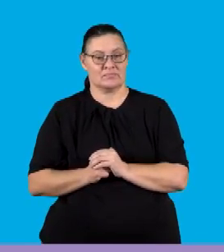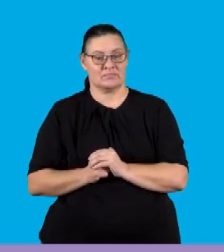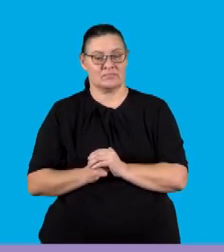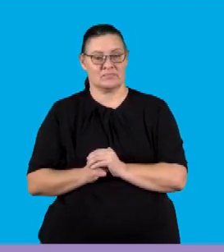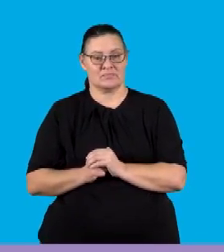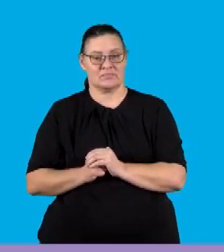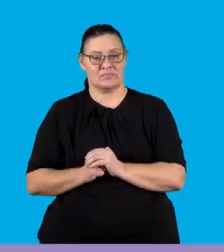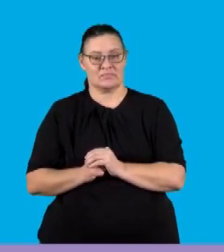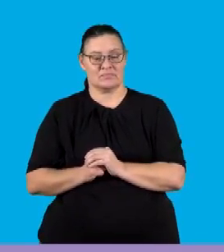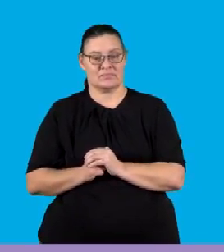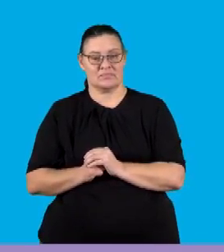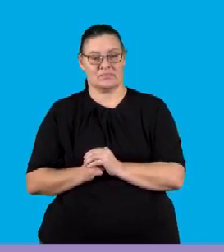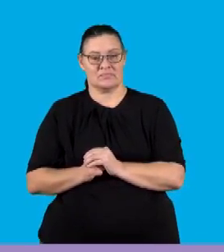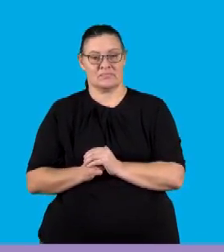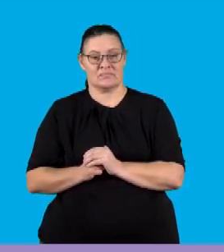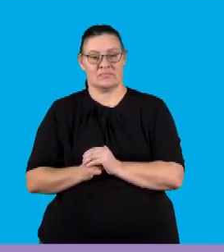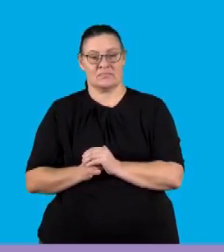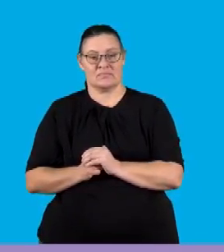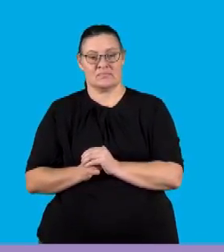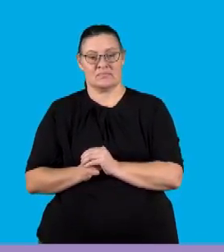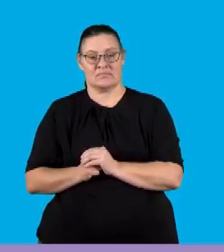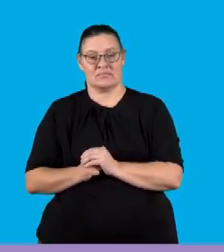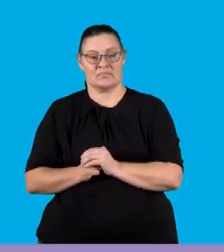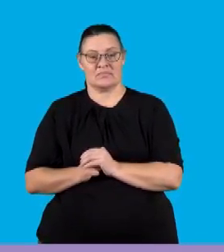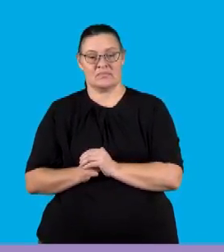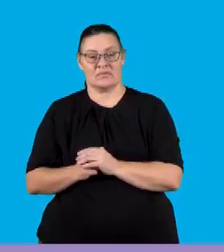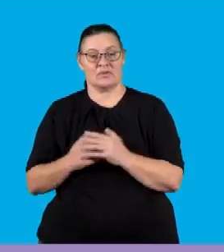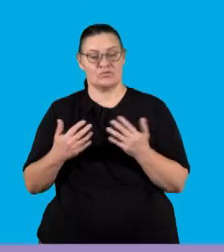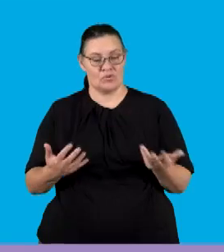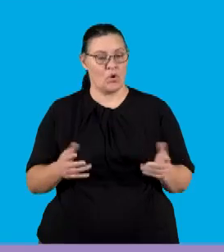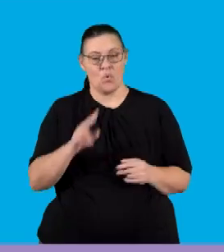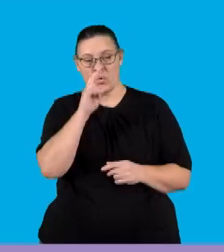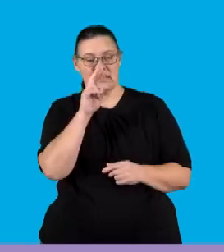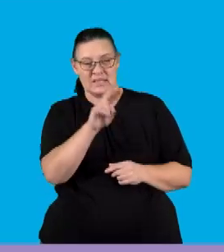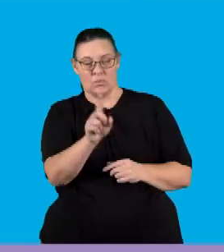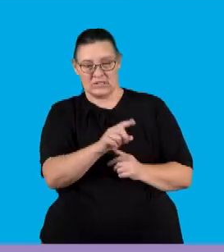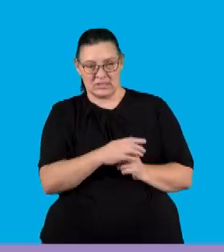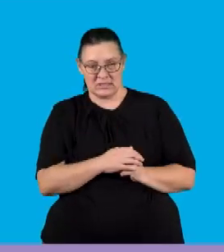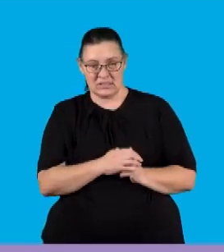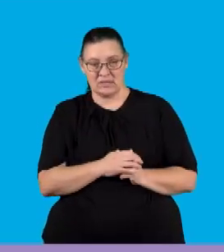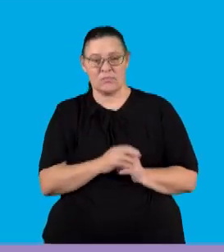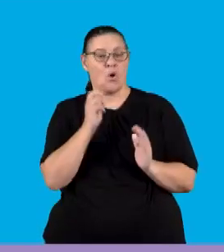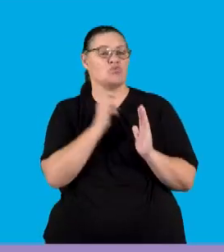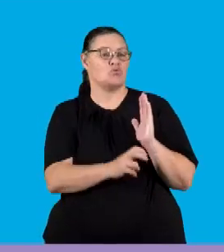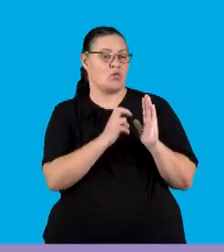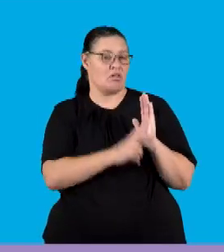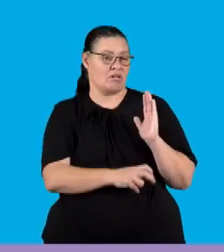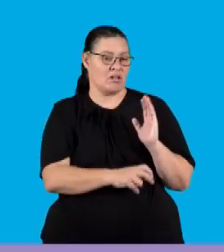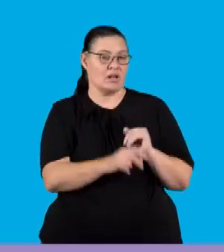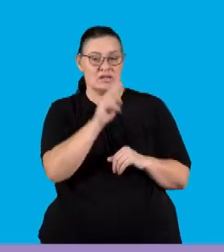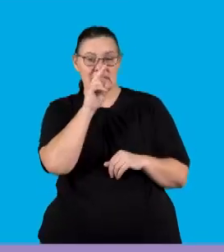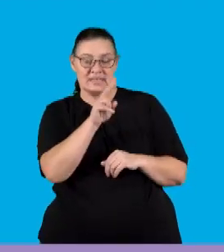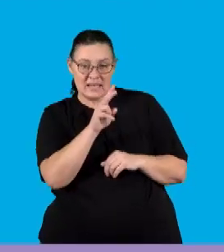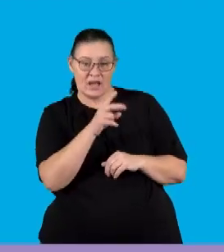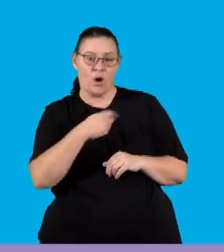from 25? We are going to subtract 1. So what are we seeing here with our rule? We can see that